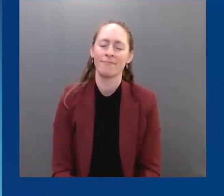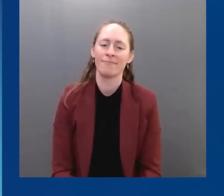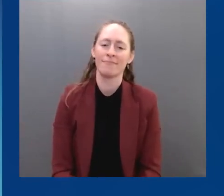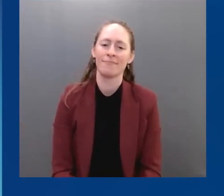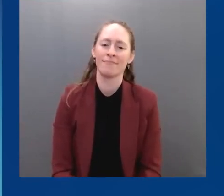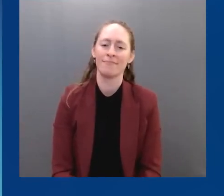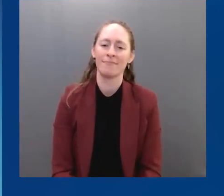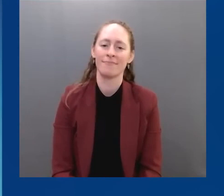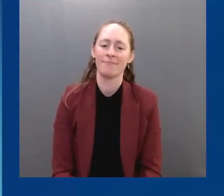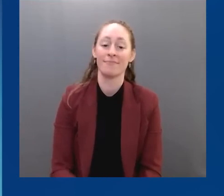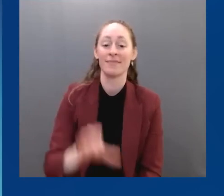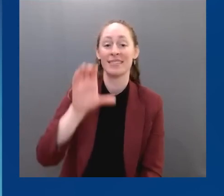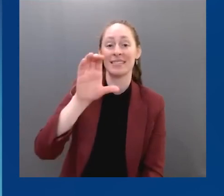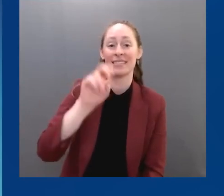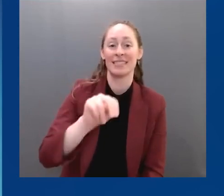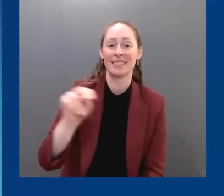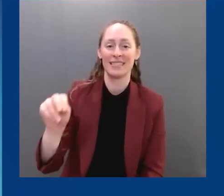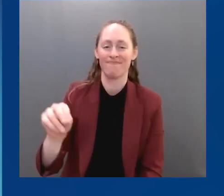Brenda Goodman, CNN.